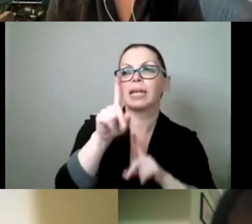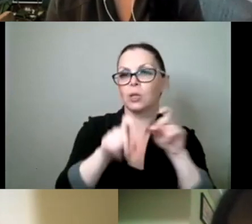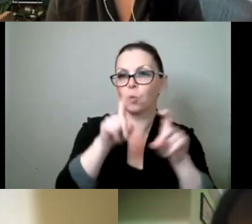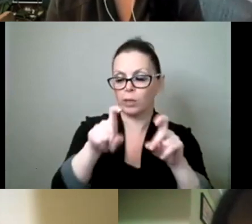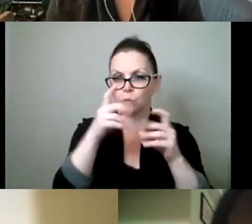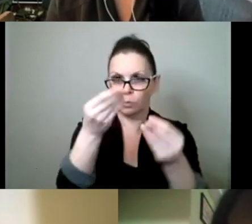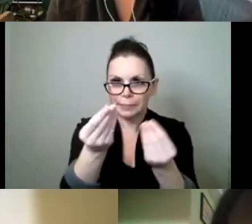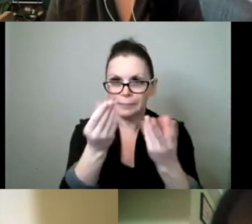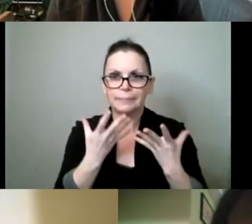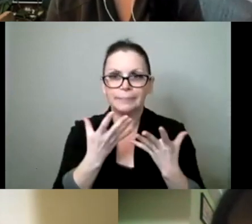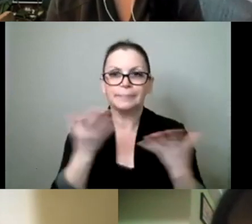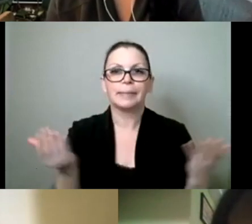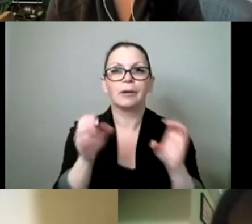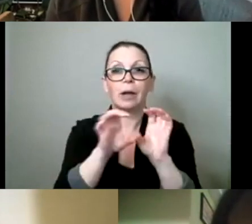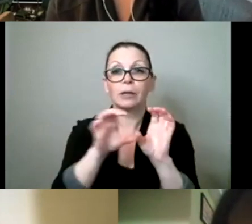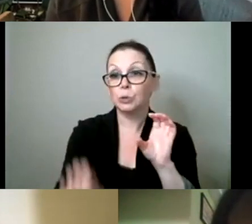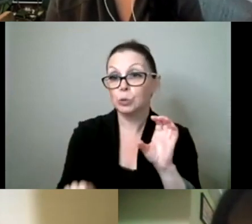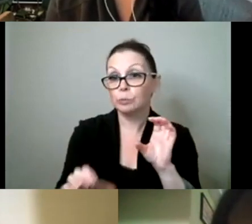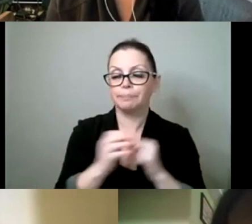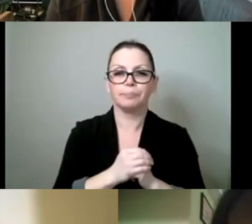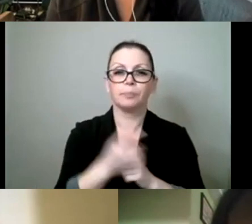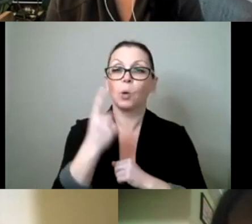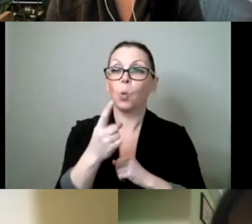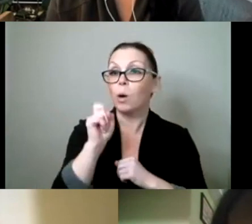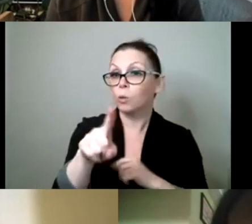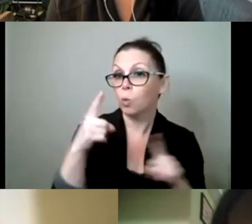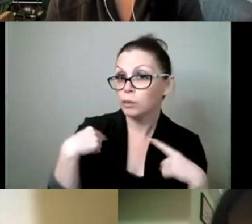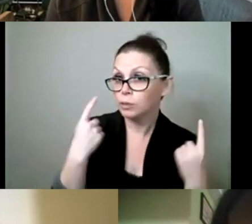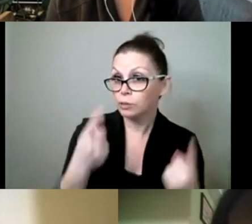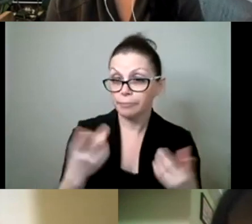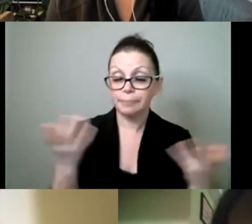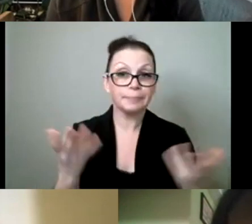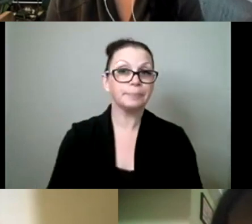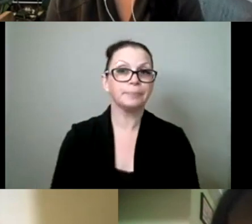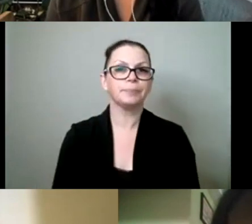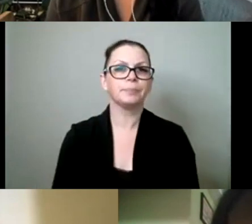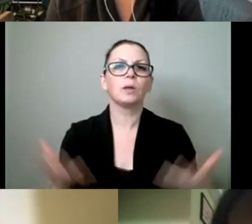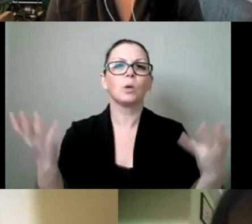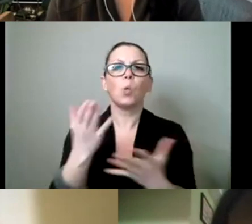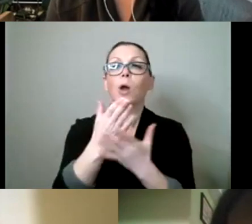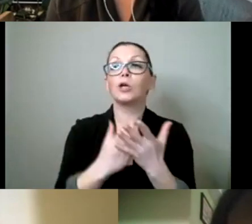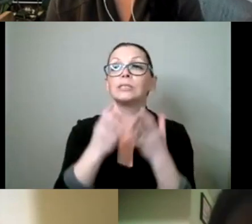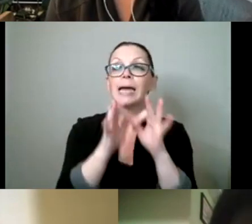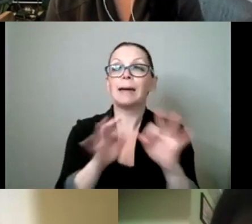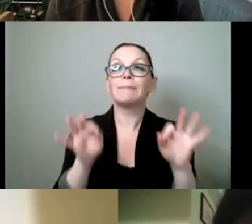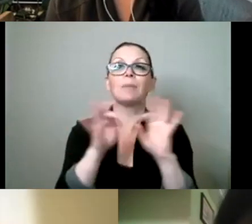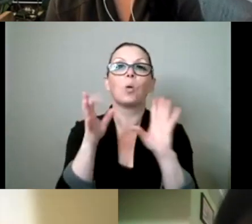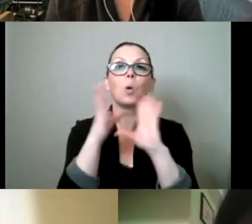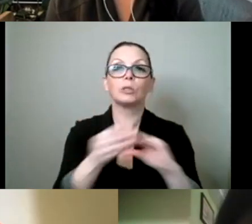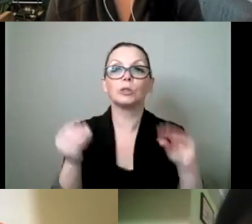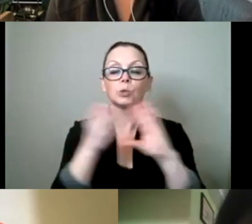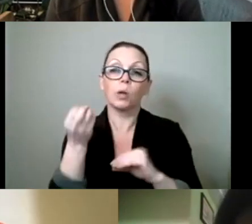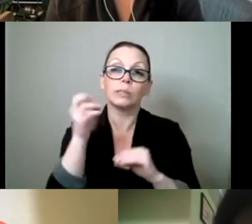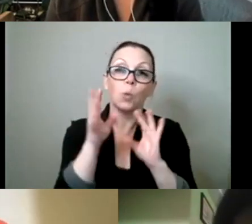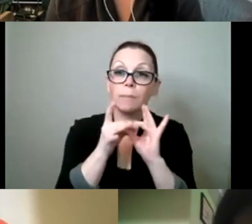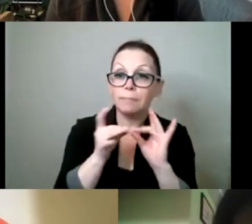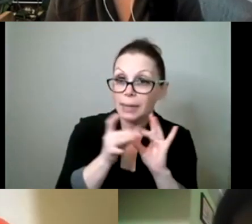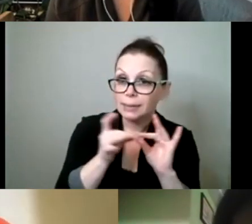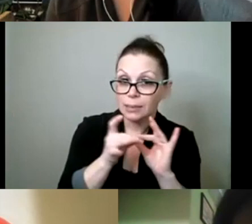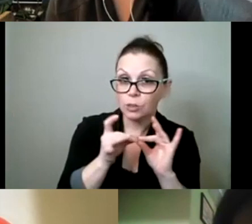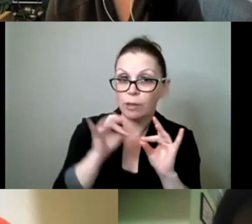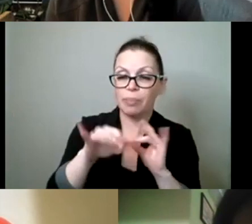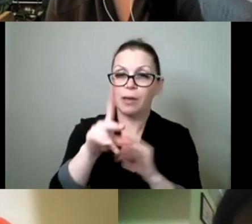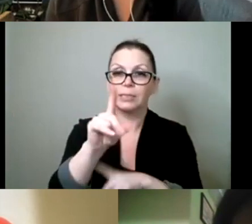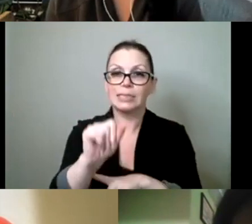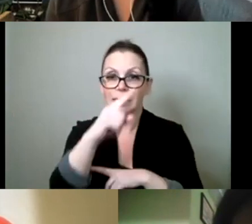here on Zoom. So one question we have so far is, what are some important stories or messages that